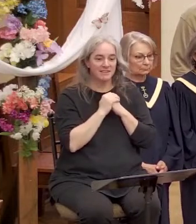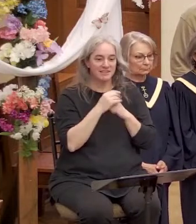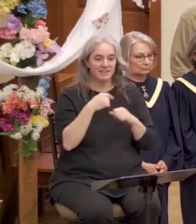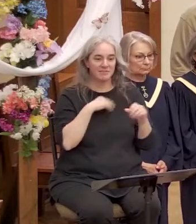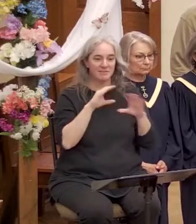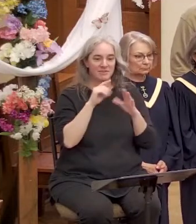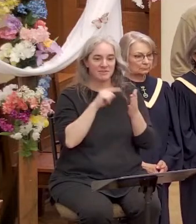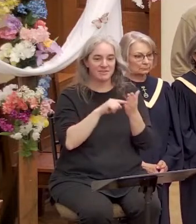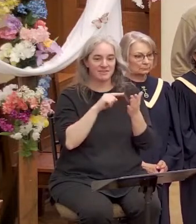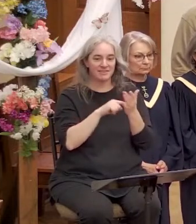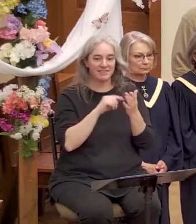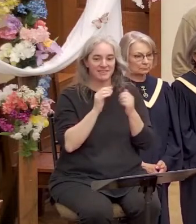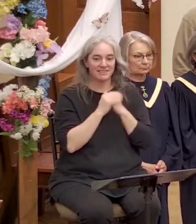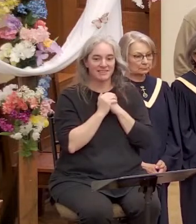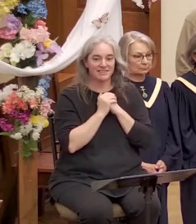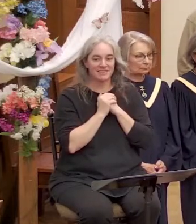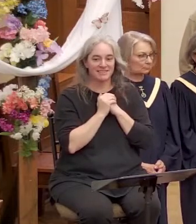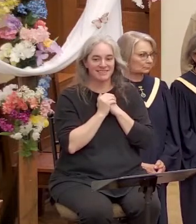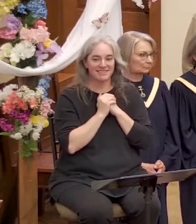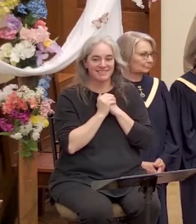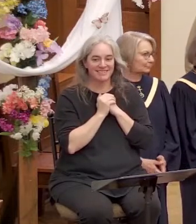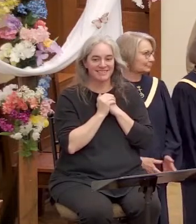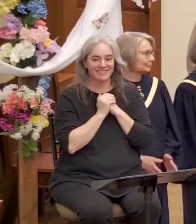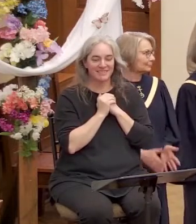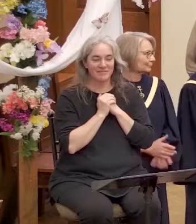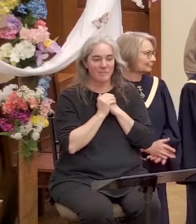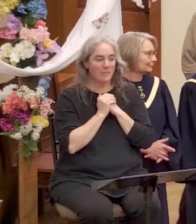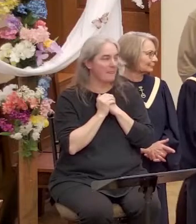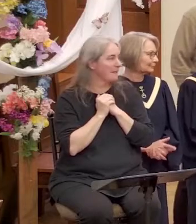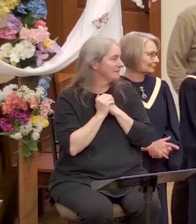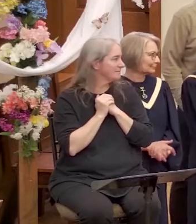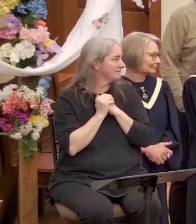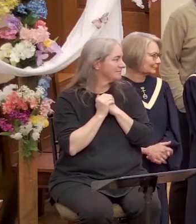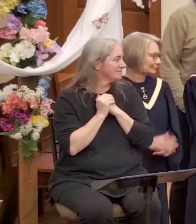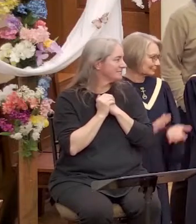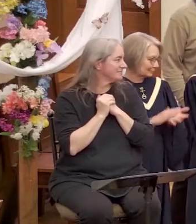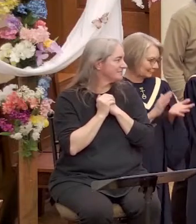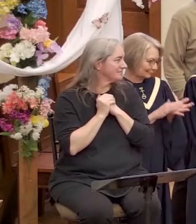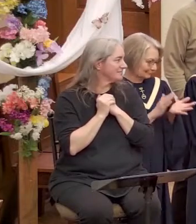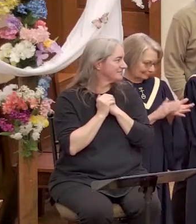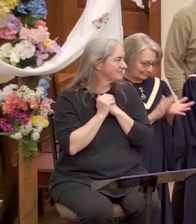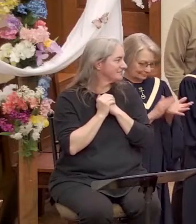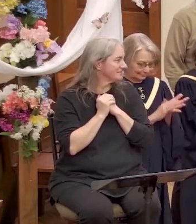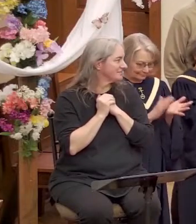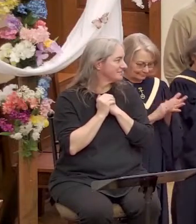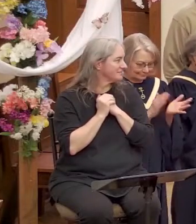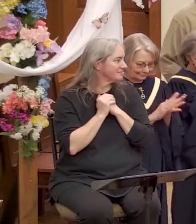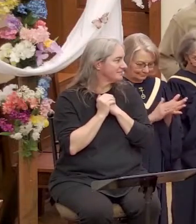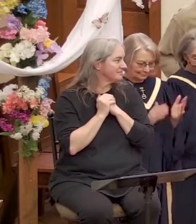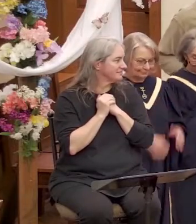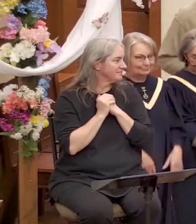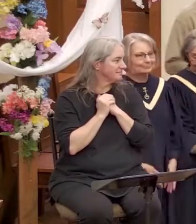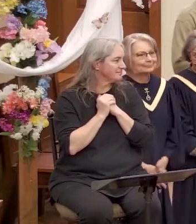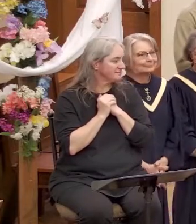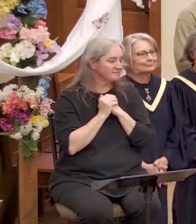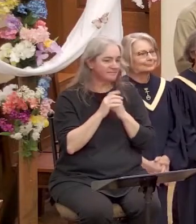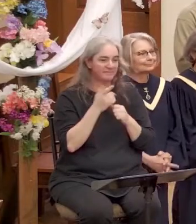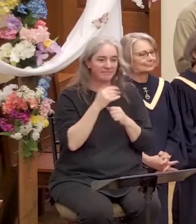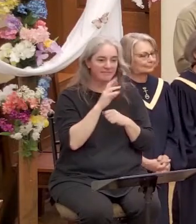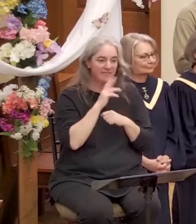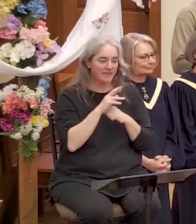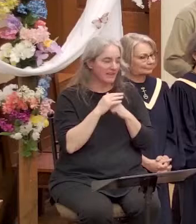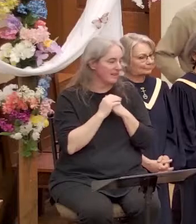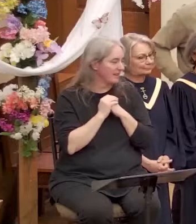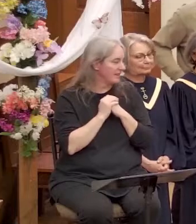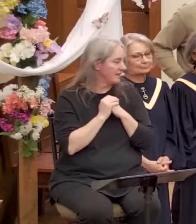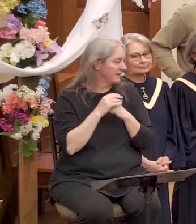this for... they are, let me see, I